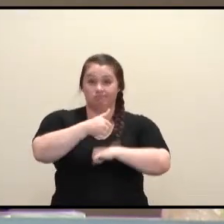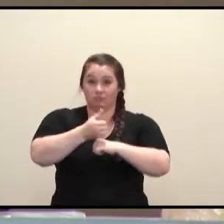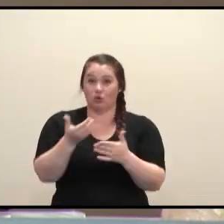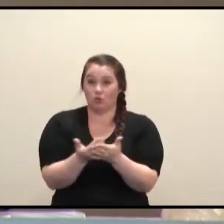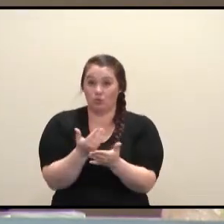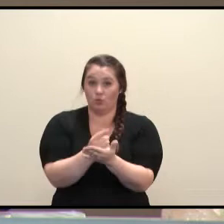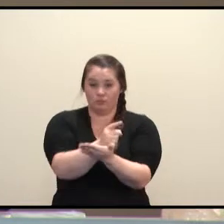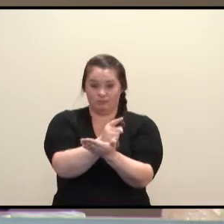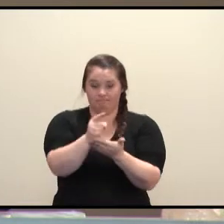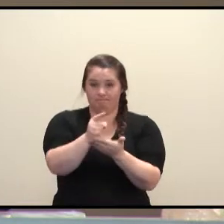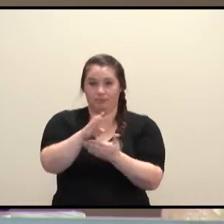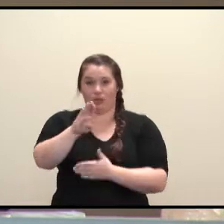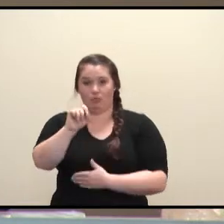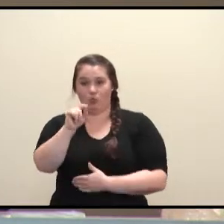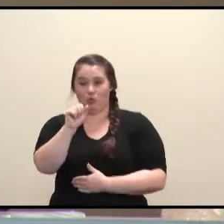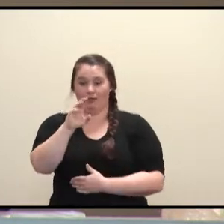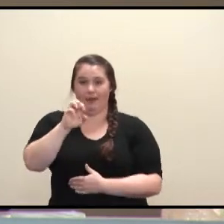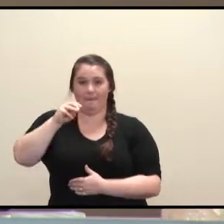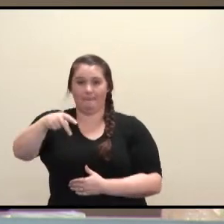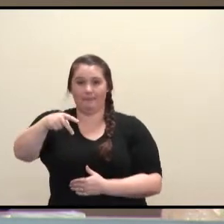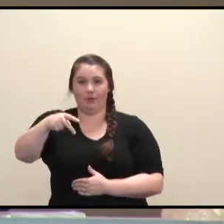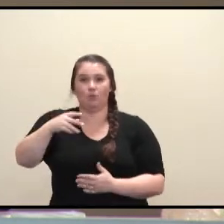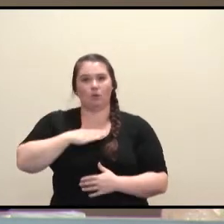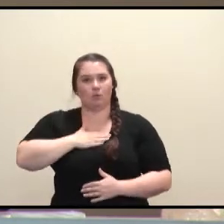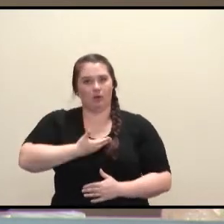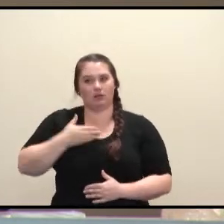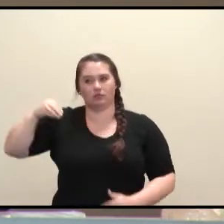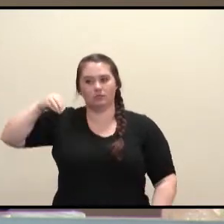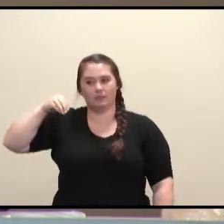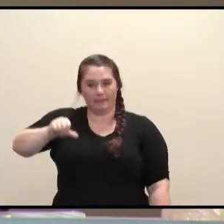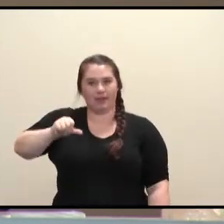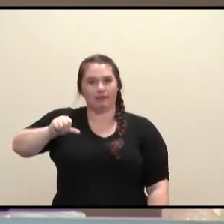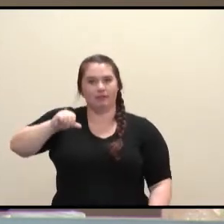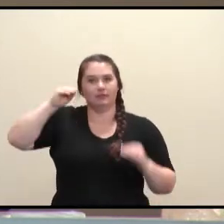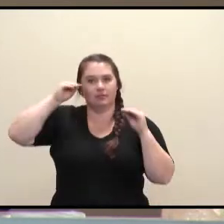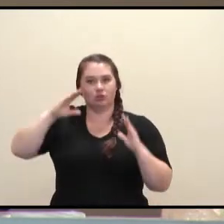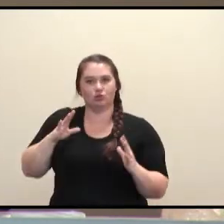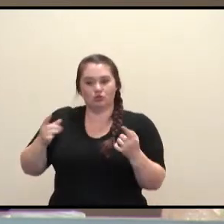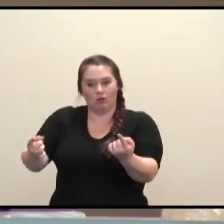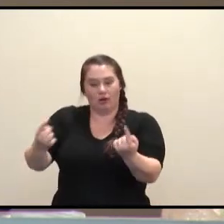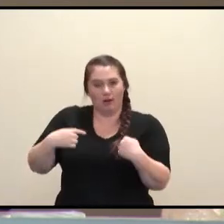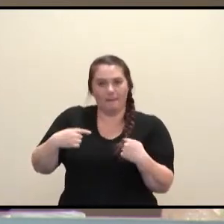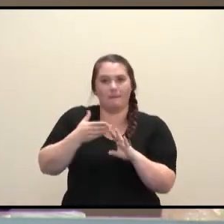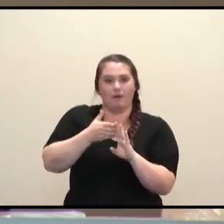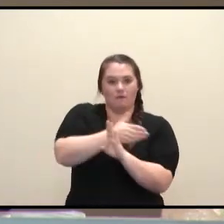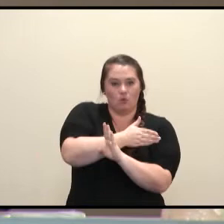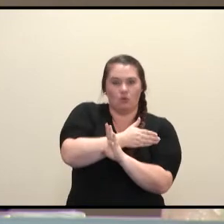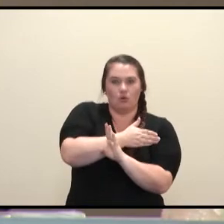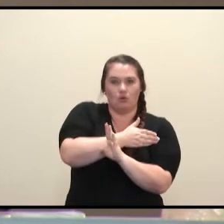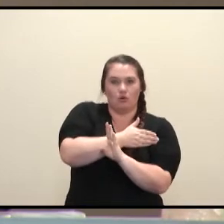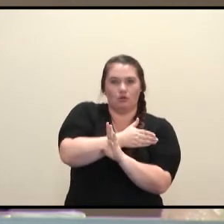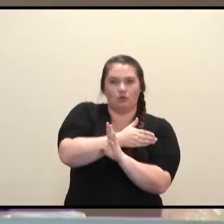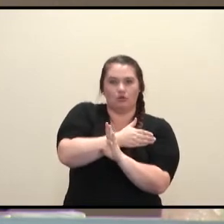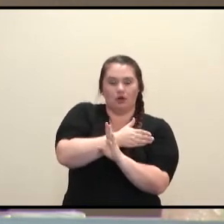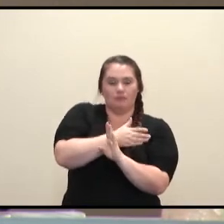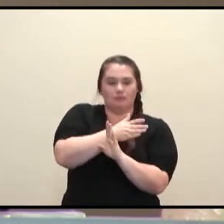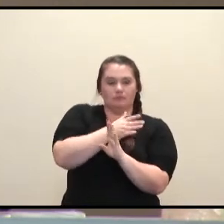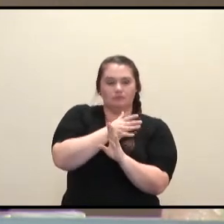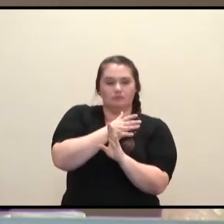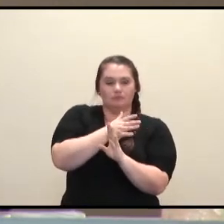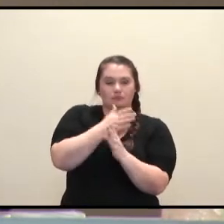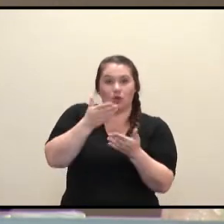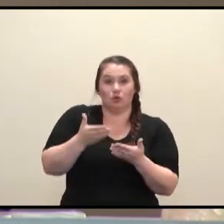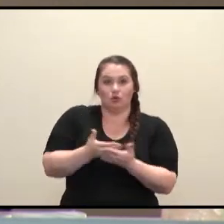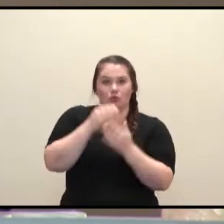camp for new teachers. So we're planning to pay new teachers to come in even before new teacher orientation for 5